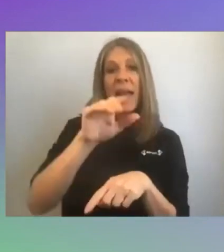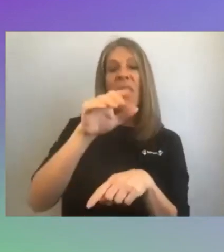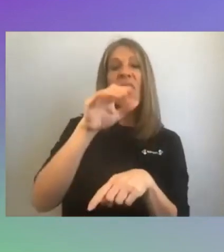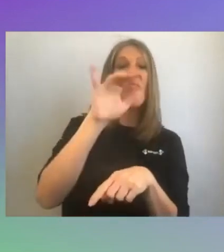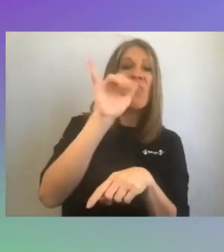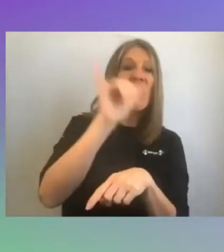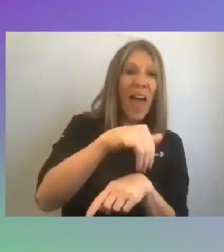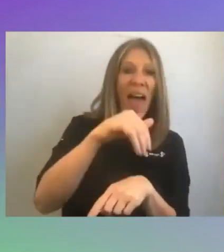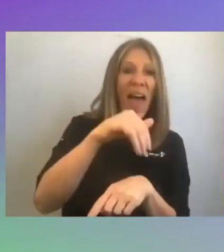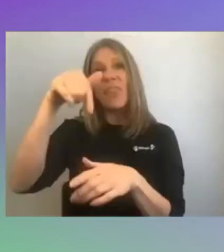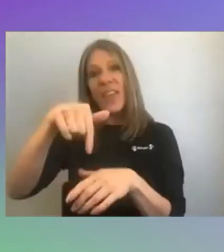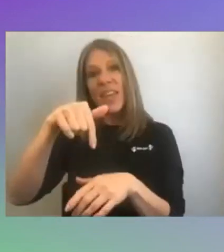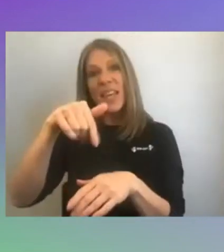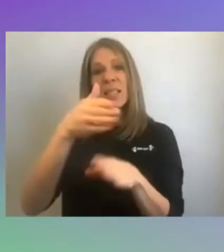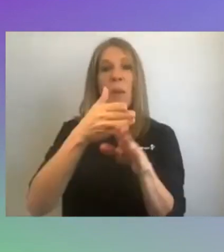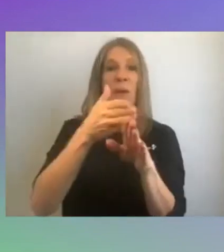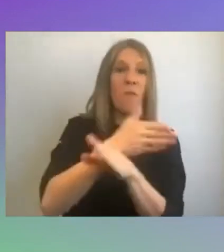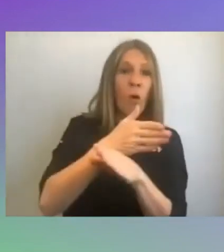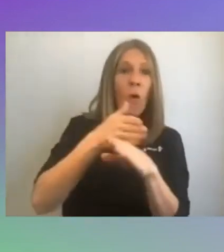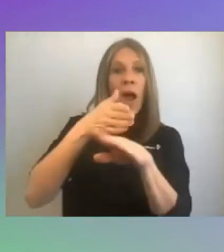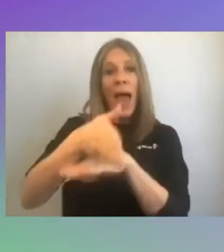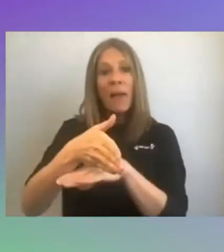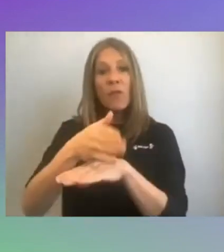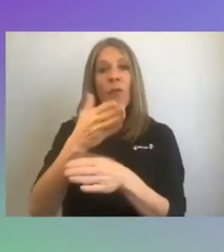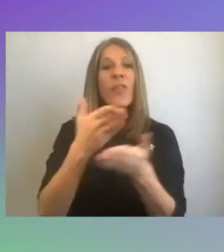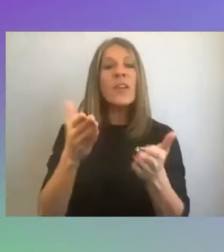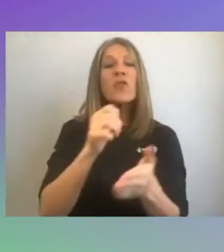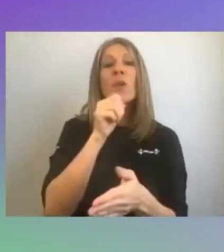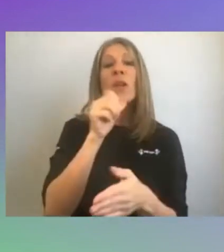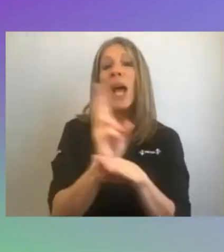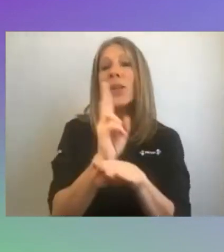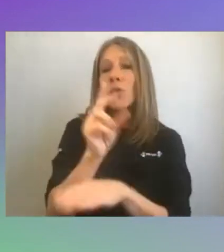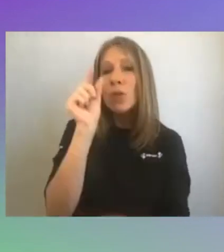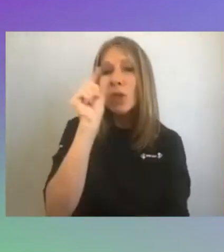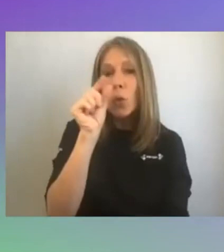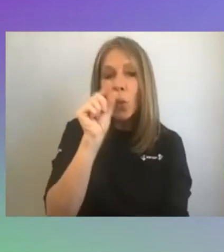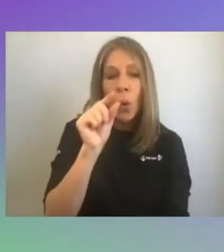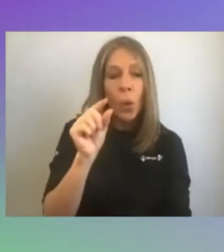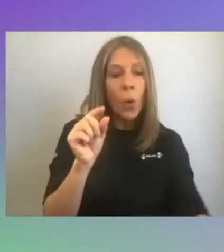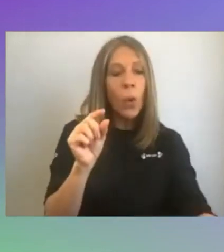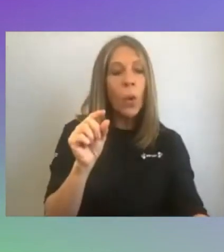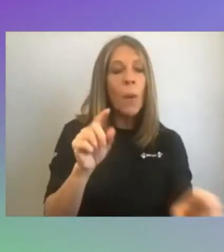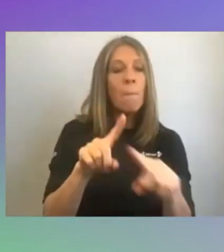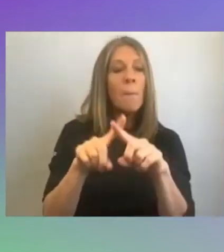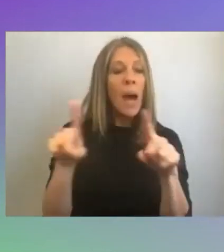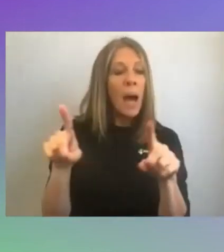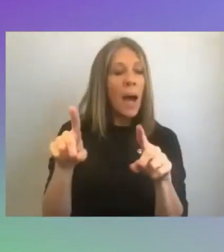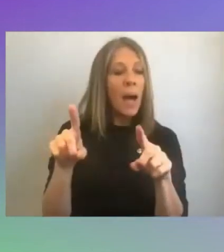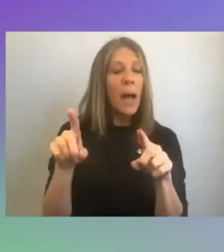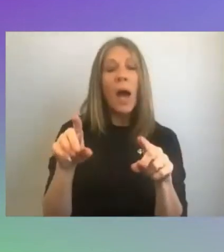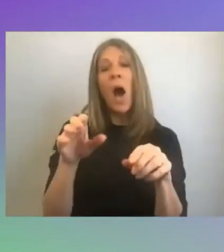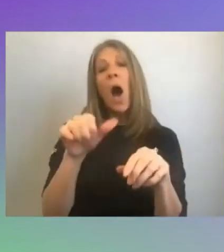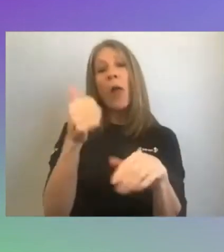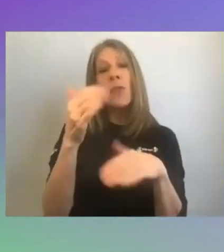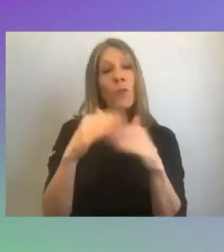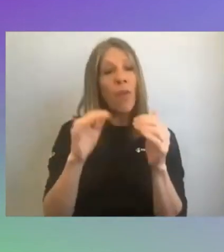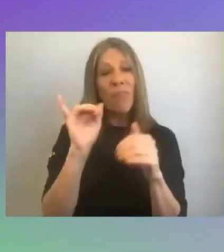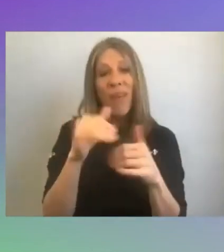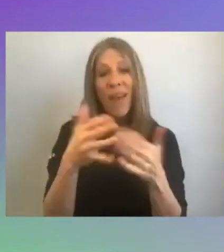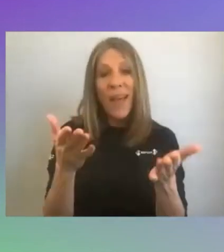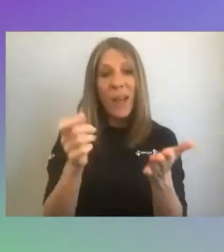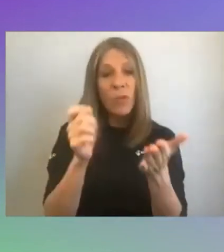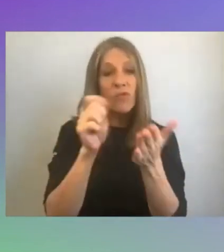and before and after, things that you wouldn't necessarily use in Google. But other than that, writing it is